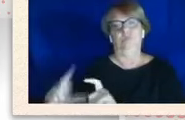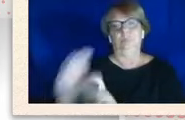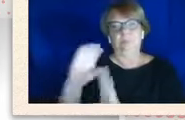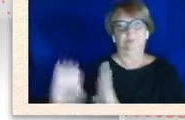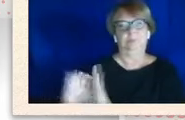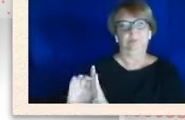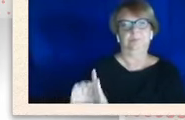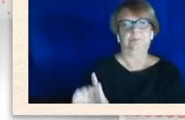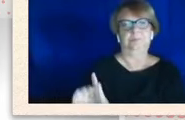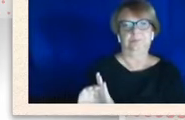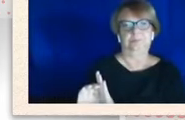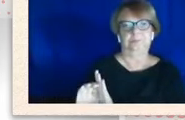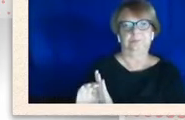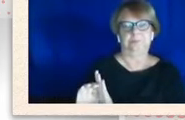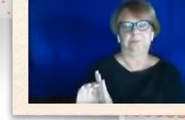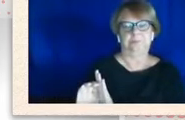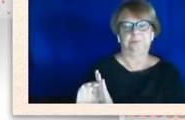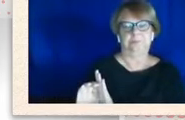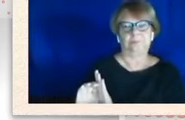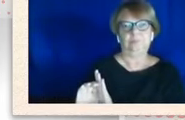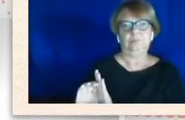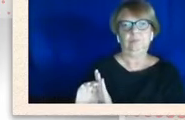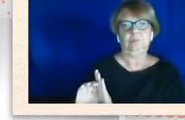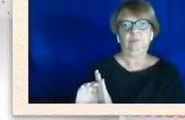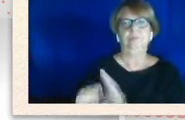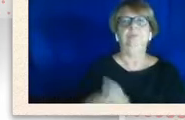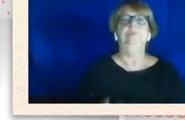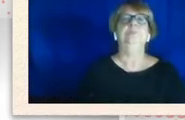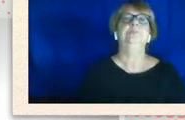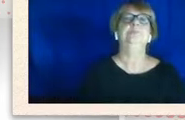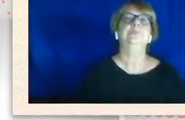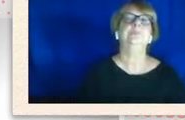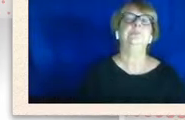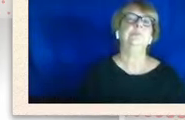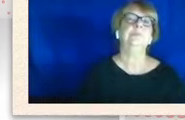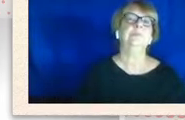right. Next slide, please.